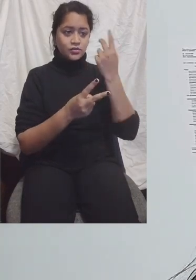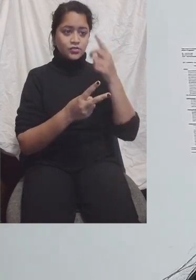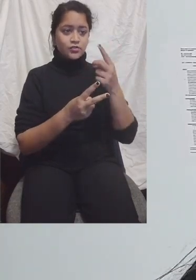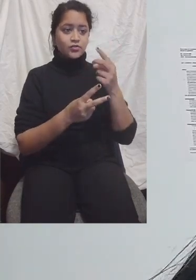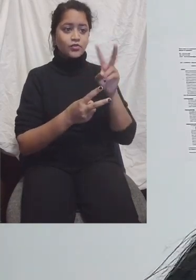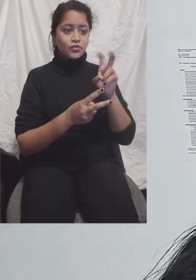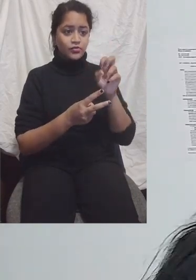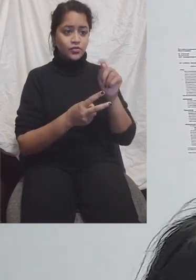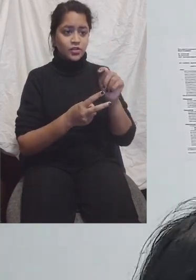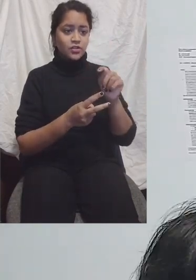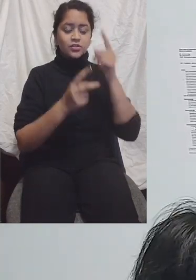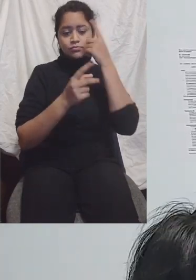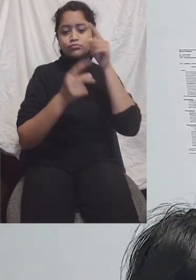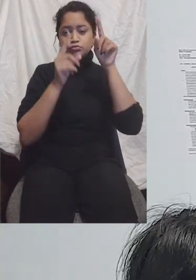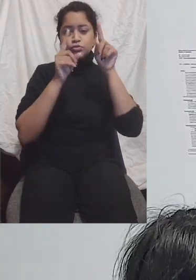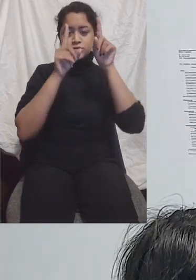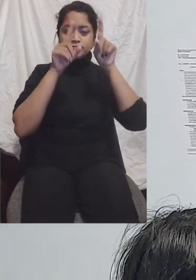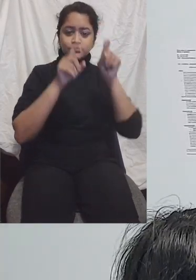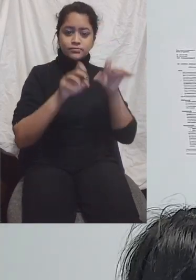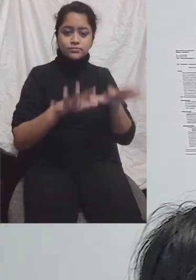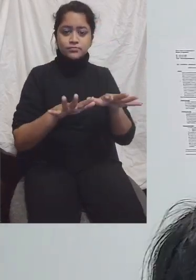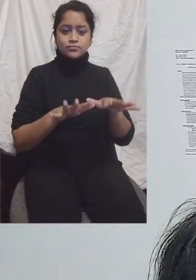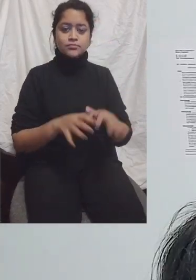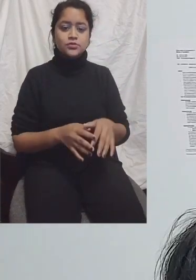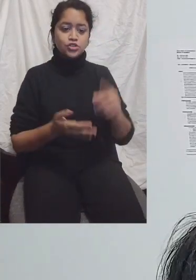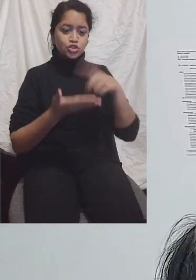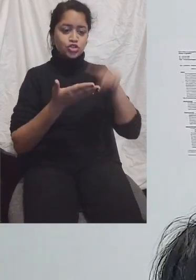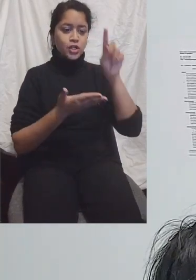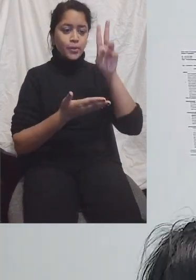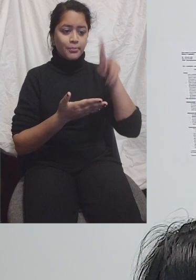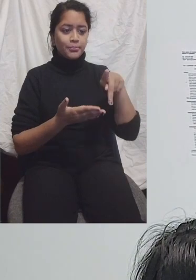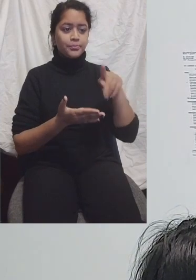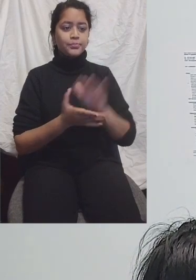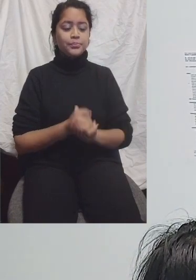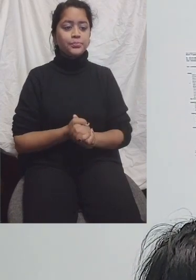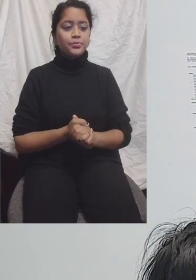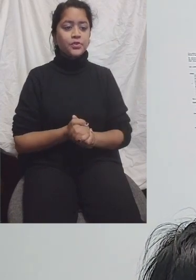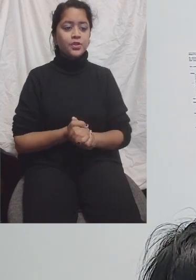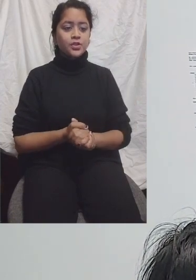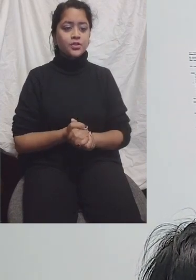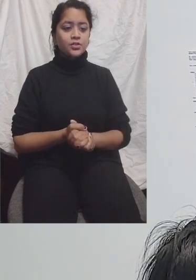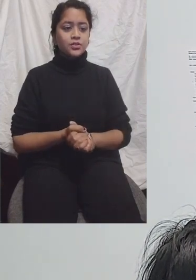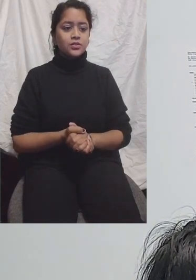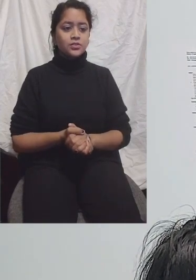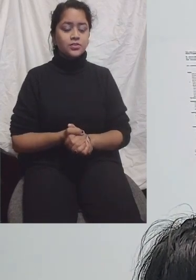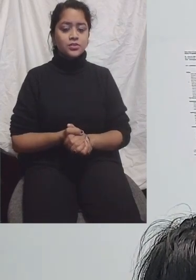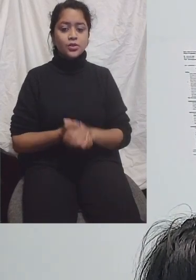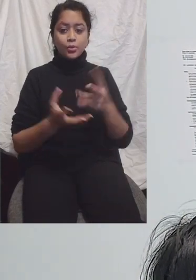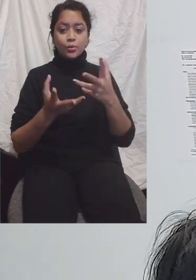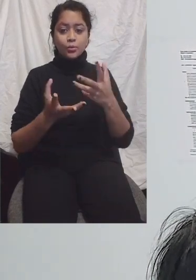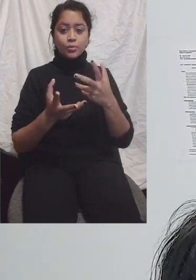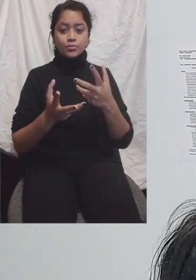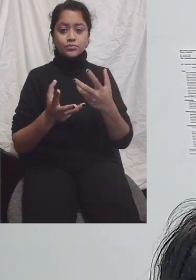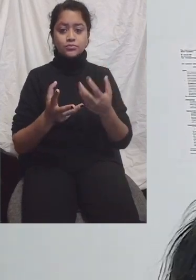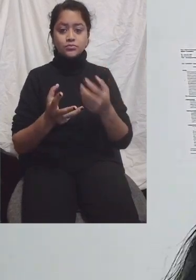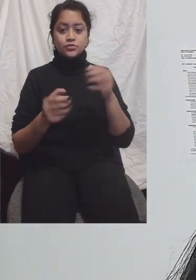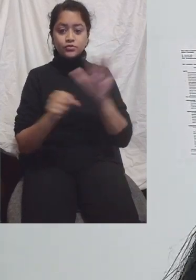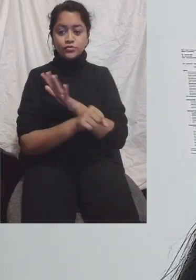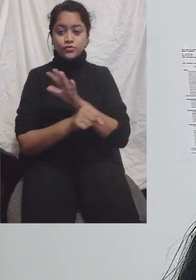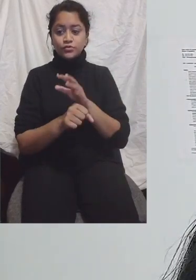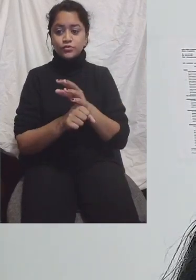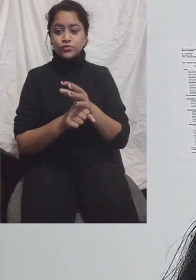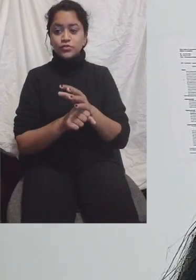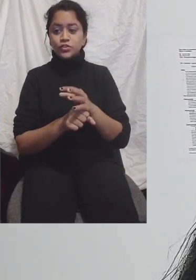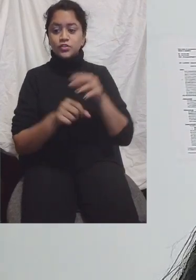your dog or your cat, is coming in on a yearly or annual basis for one of these